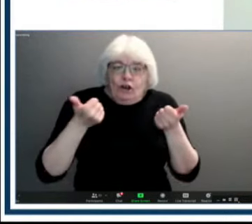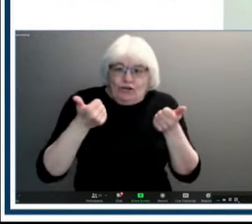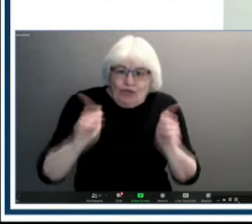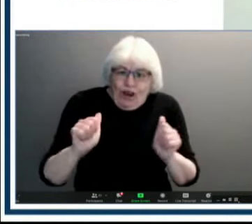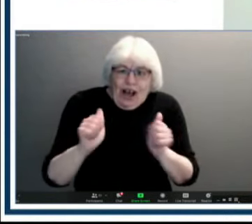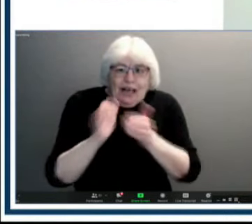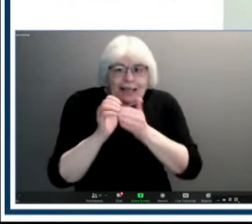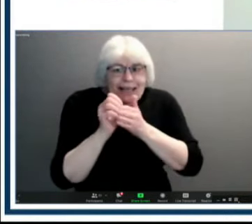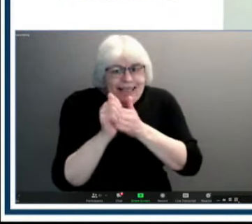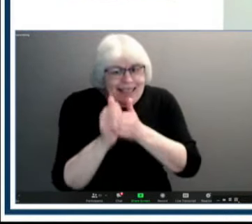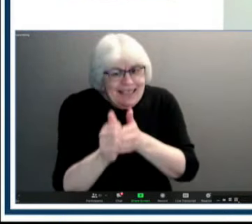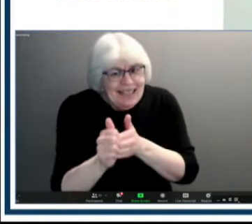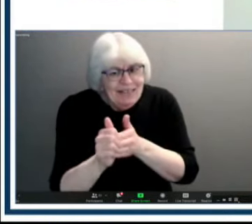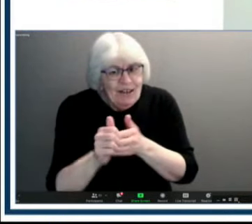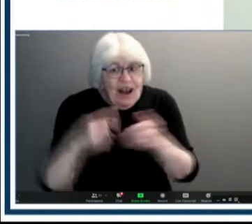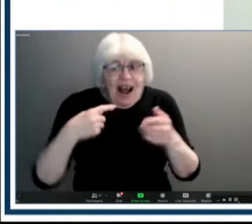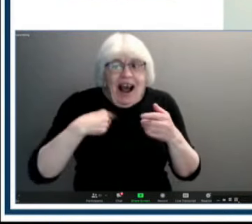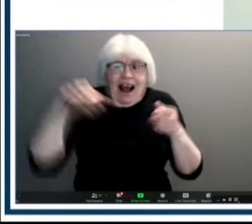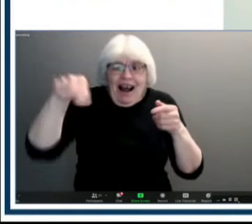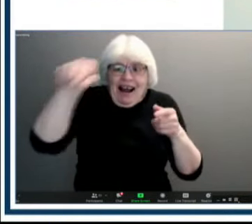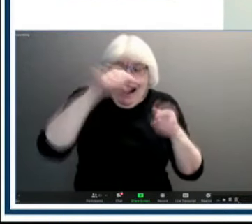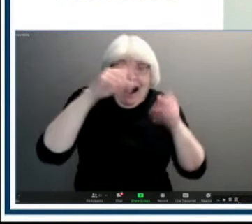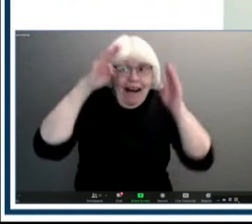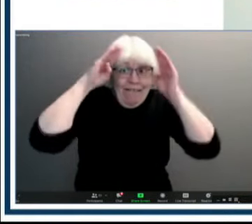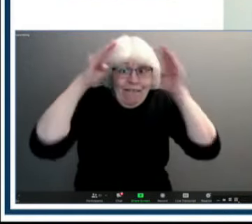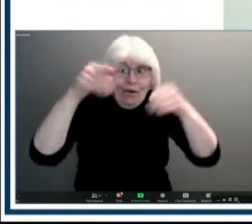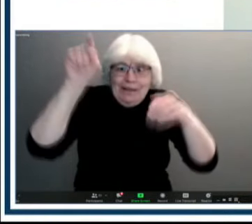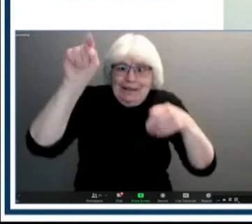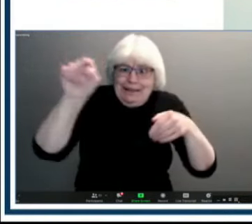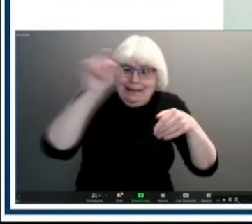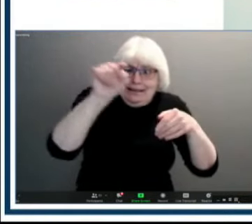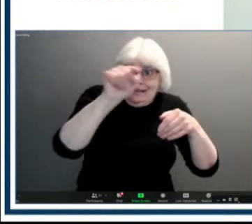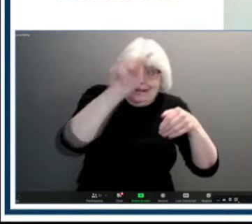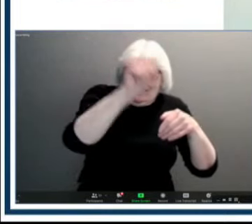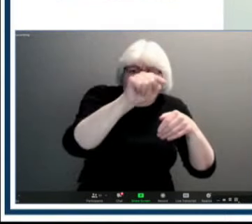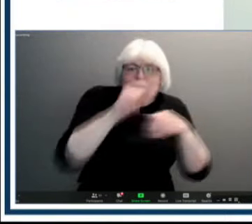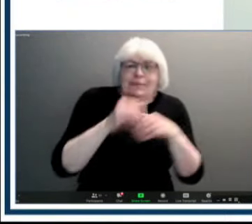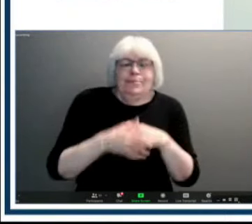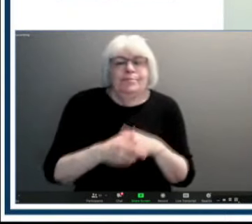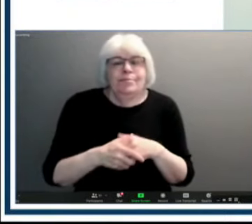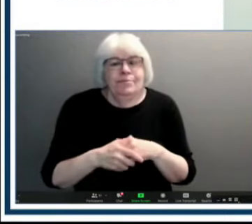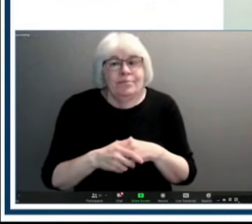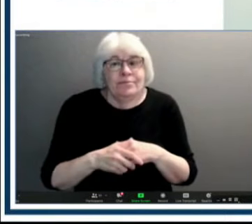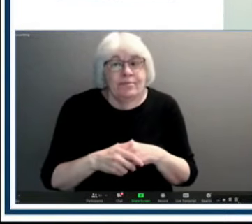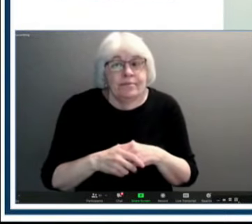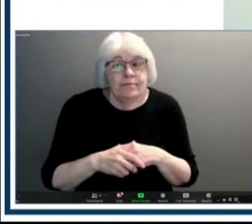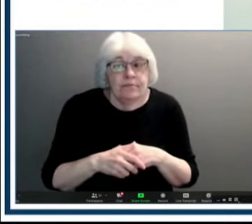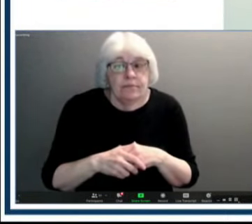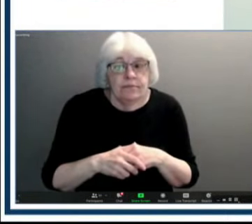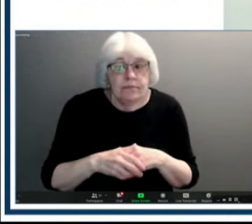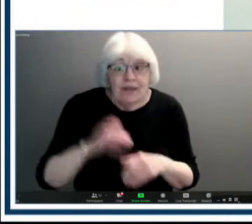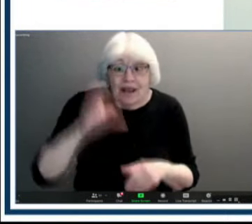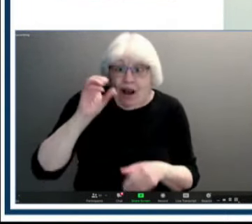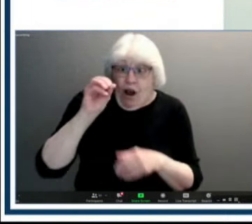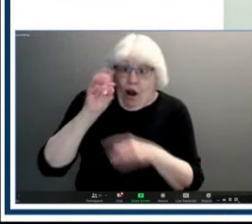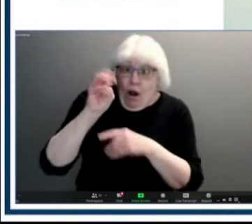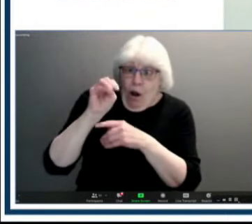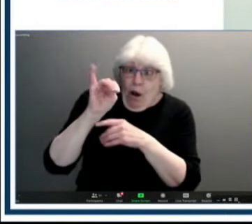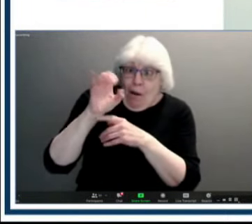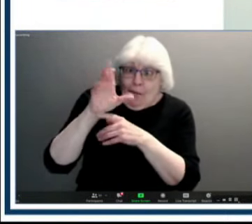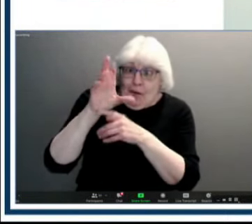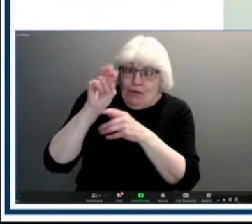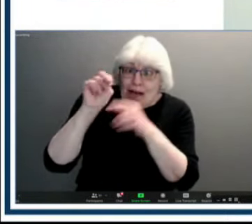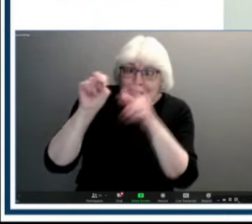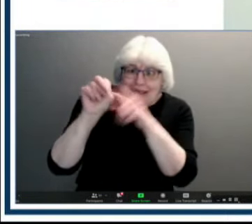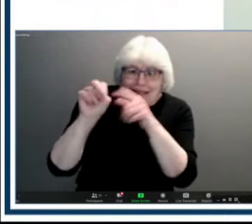testing. Number two, the Omicron data is coming in from around the world, and